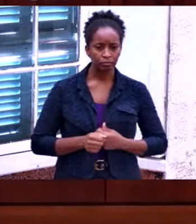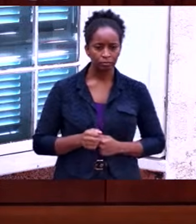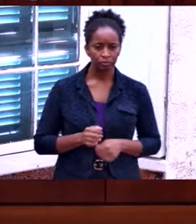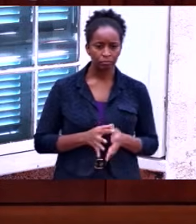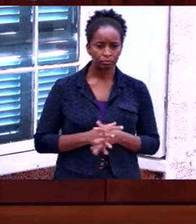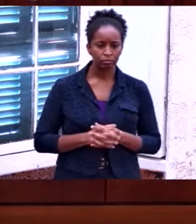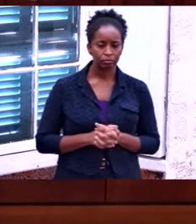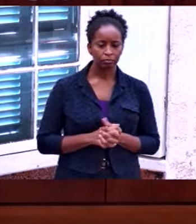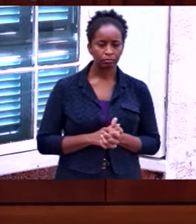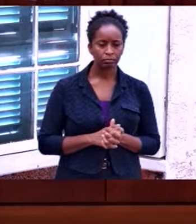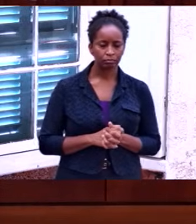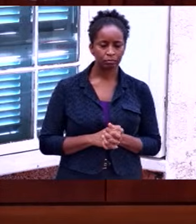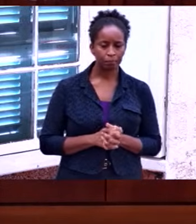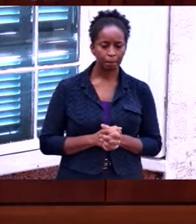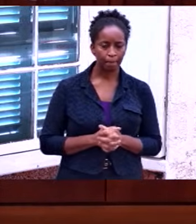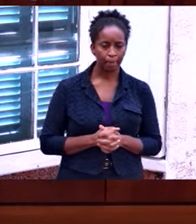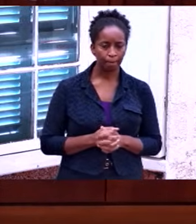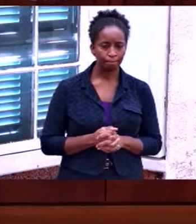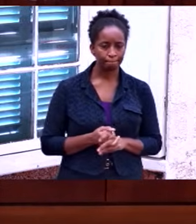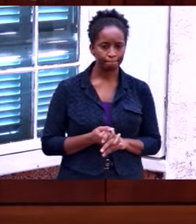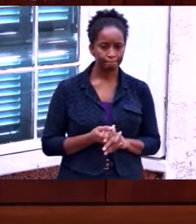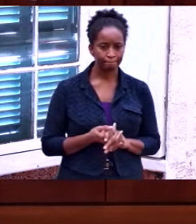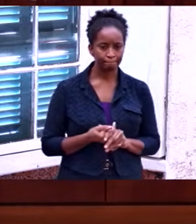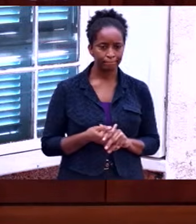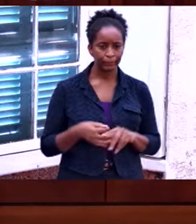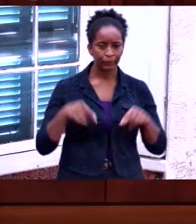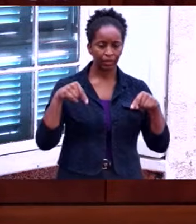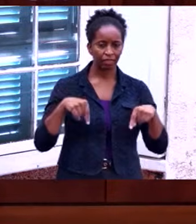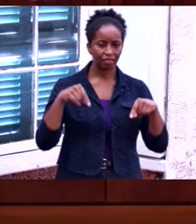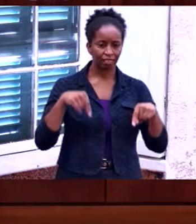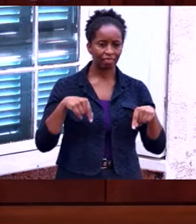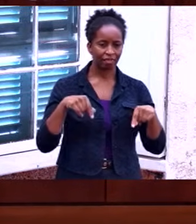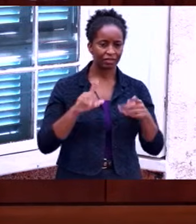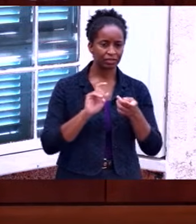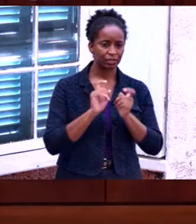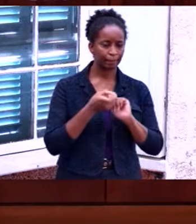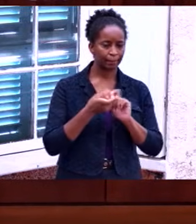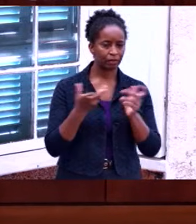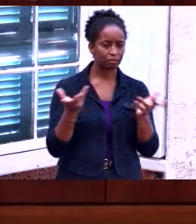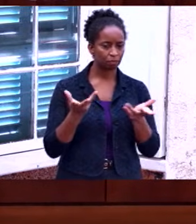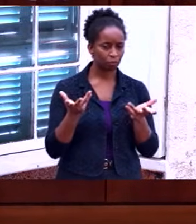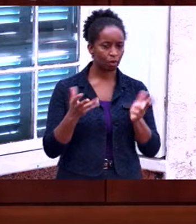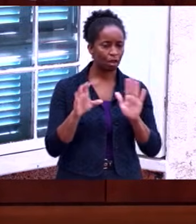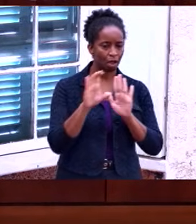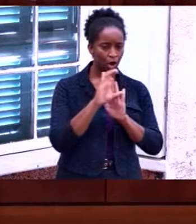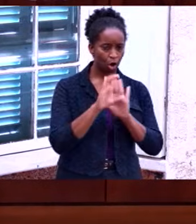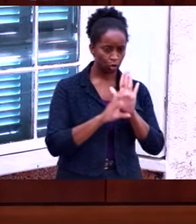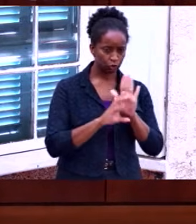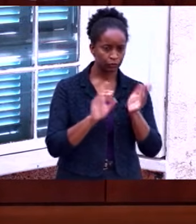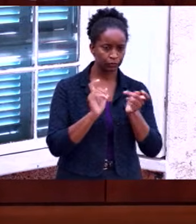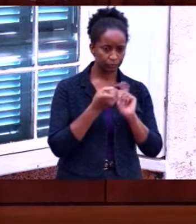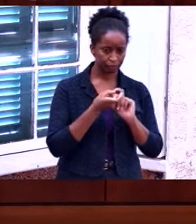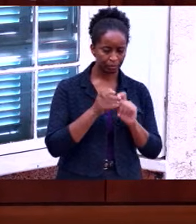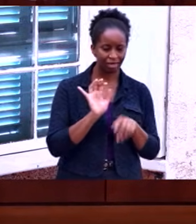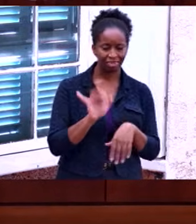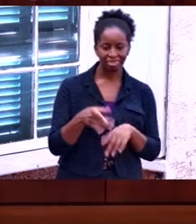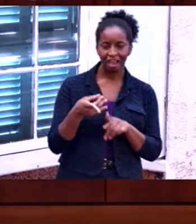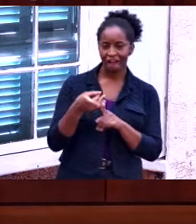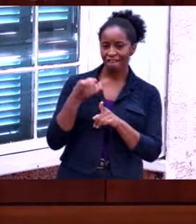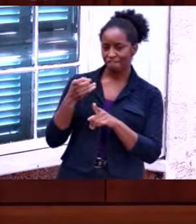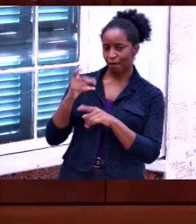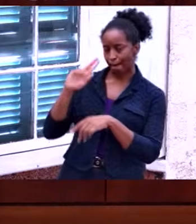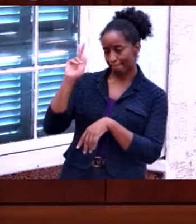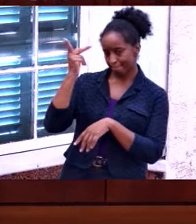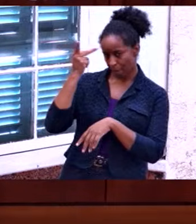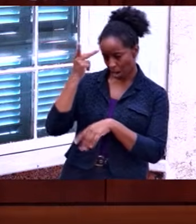Parliament. That it is a constitutional amendment, and that is where it is rested, is a fact, but it is drawn from a reform of how we function in